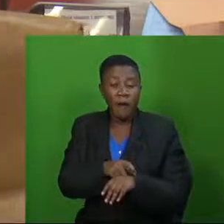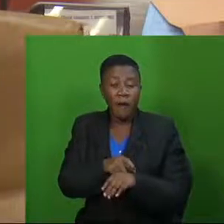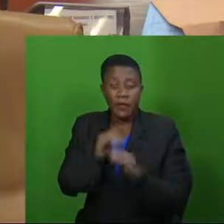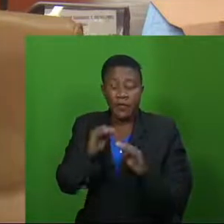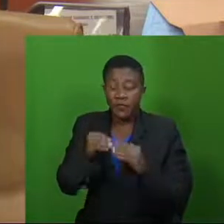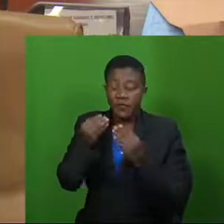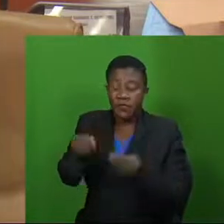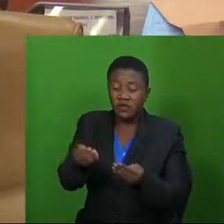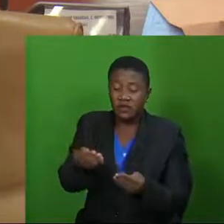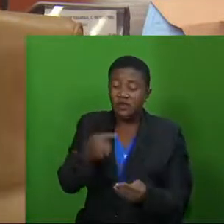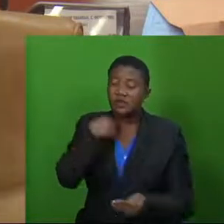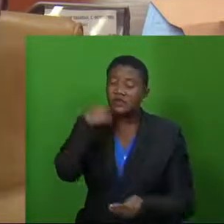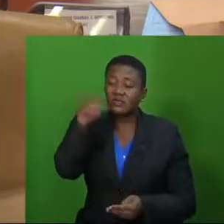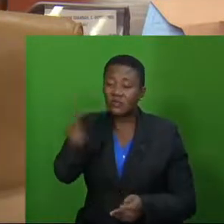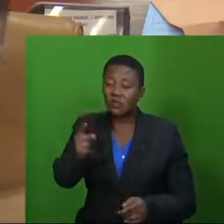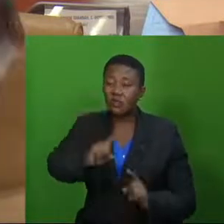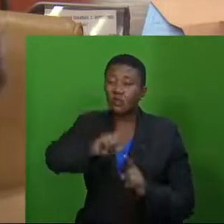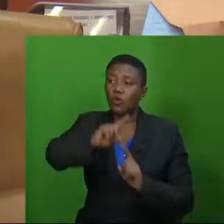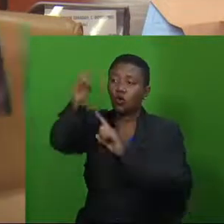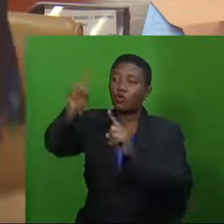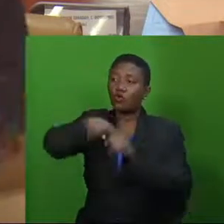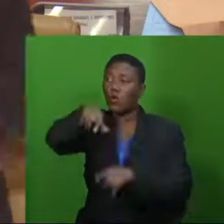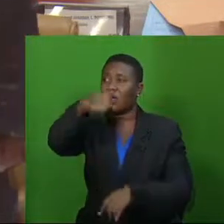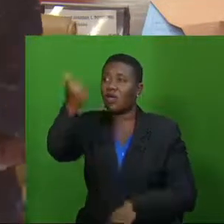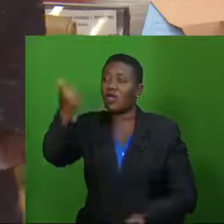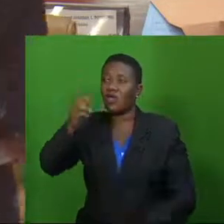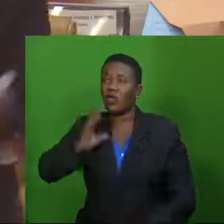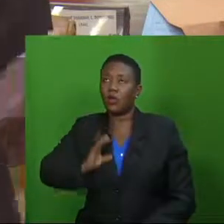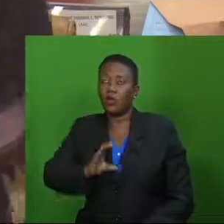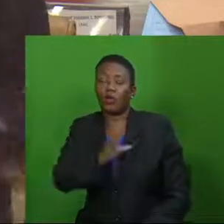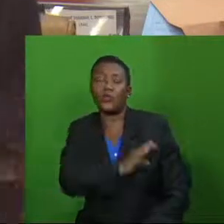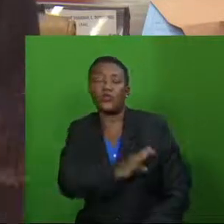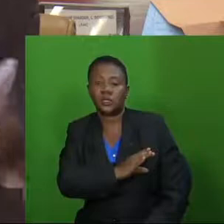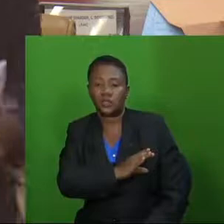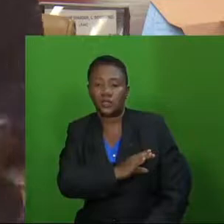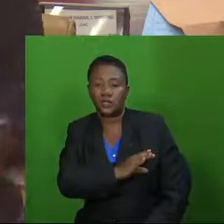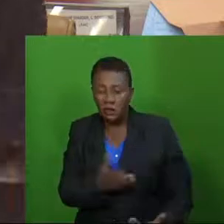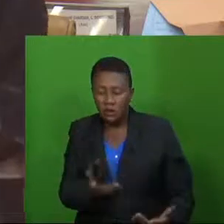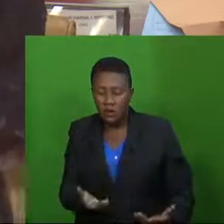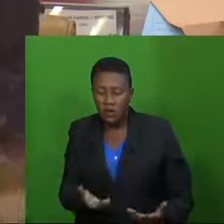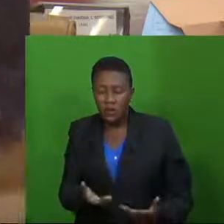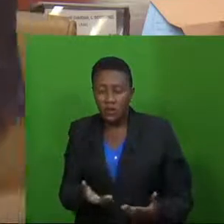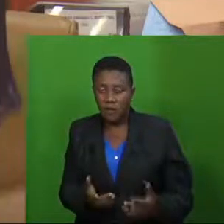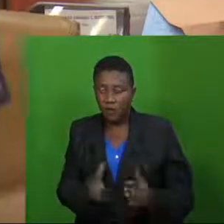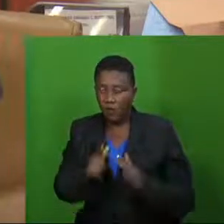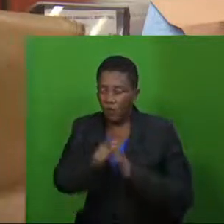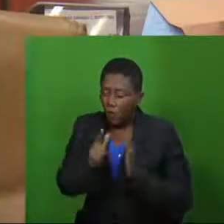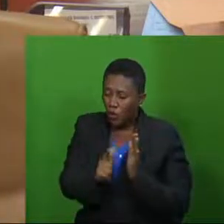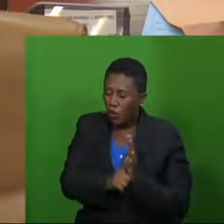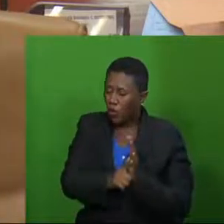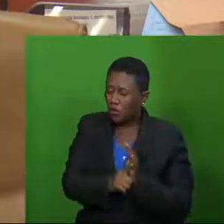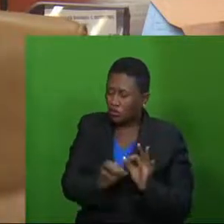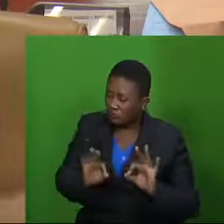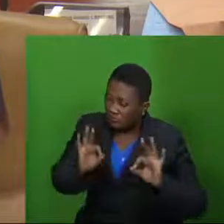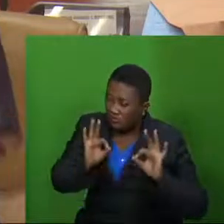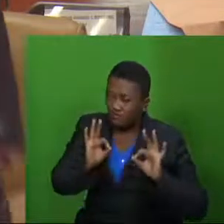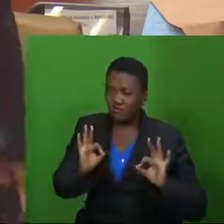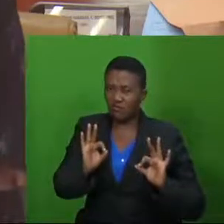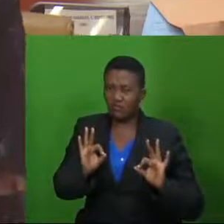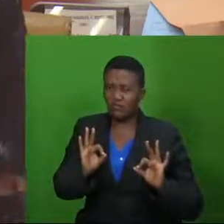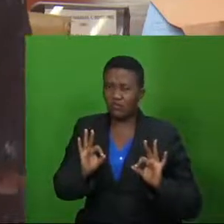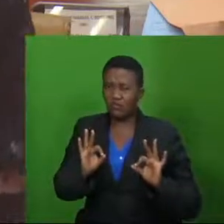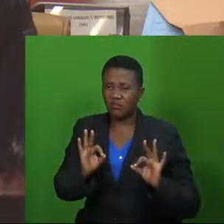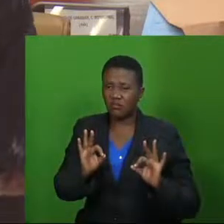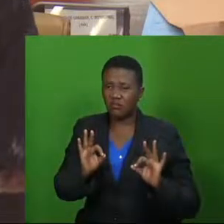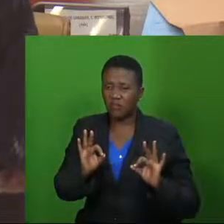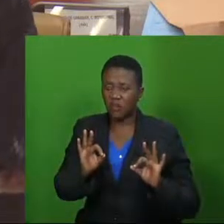and take other standing orders from other committees, best practices, and be comparing with ours from time to time, are dynamic. The Speaker, will not be coming